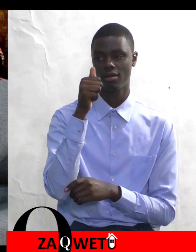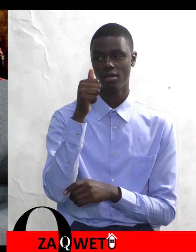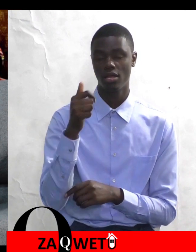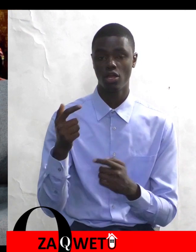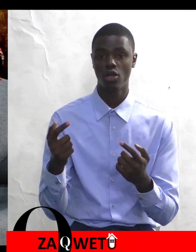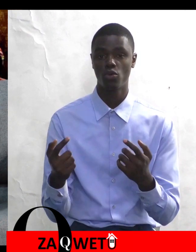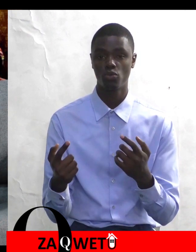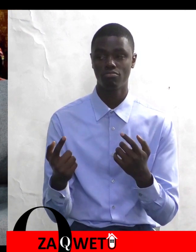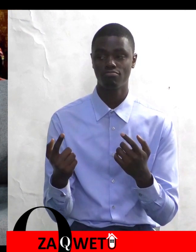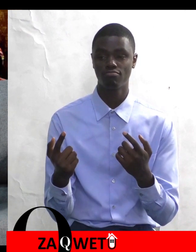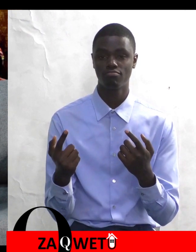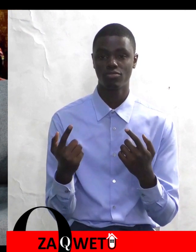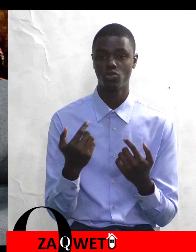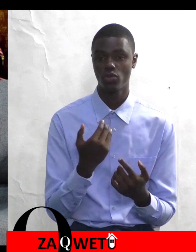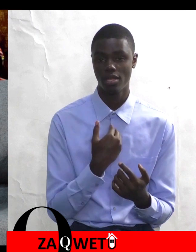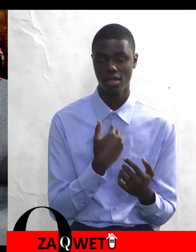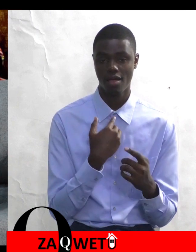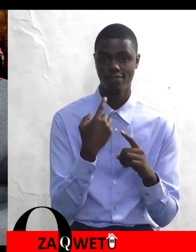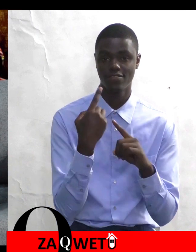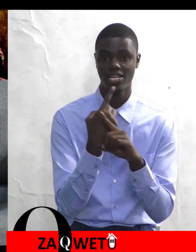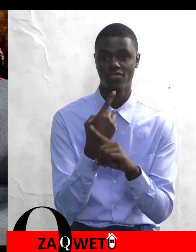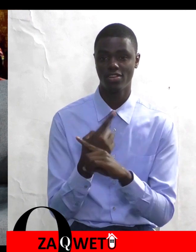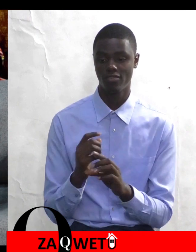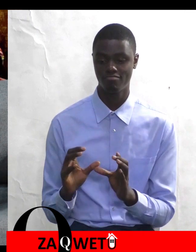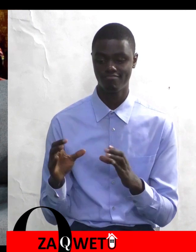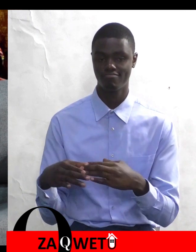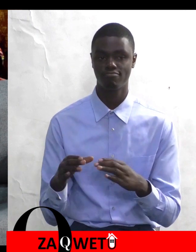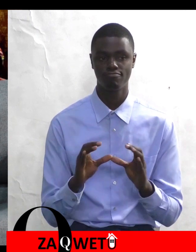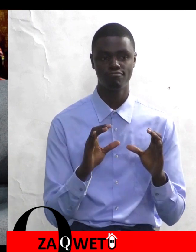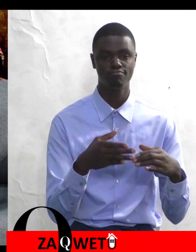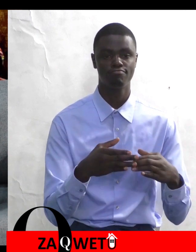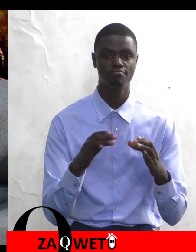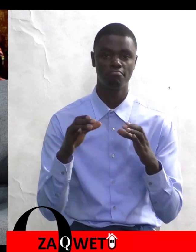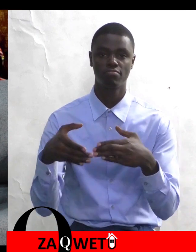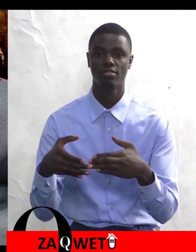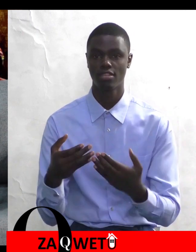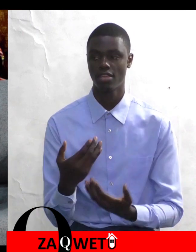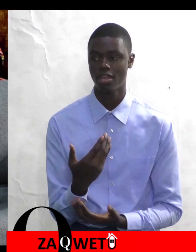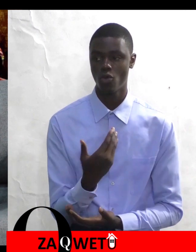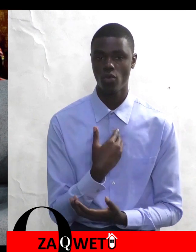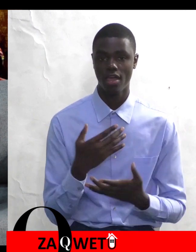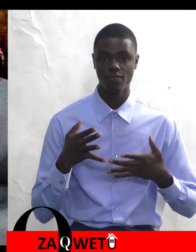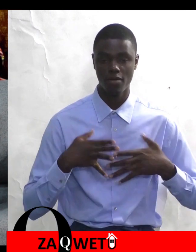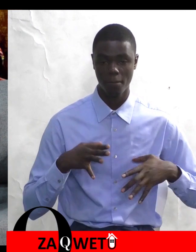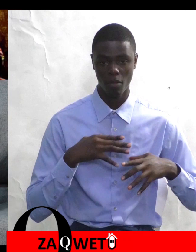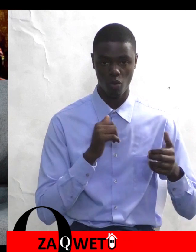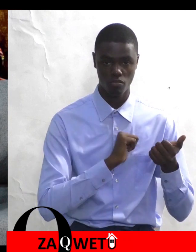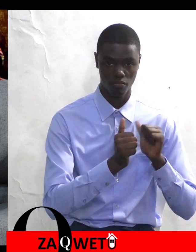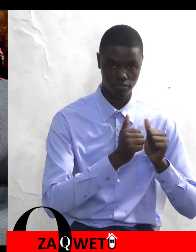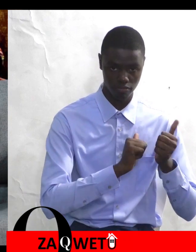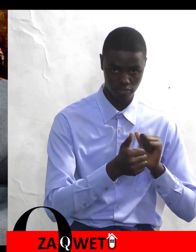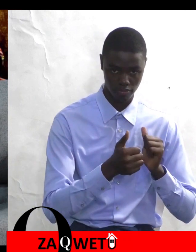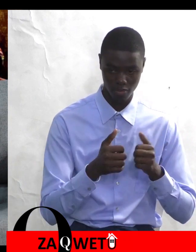of Kenya umbrella, we came up with those different categories. So we